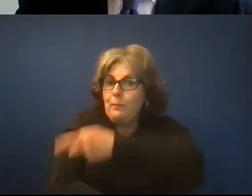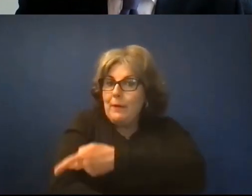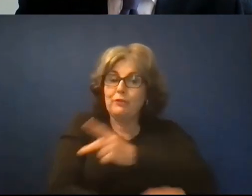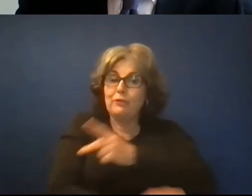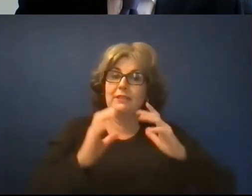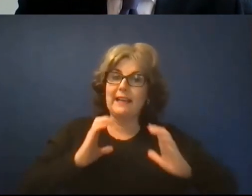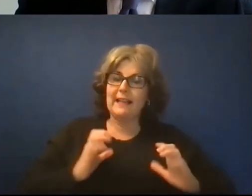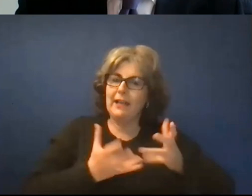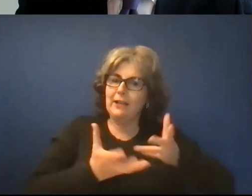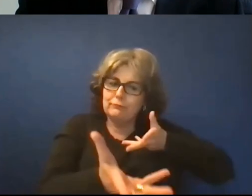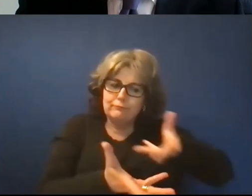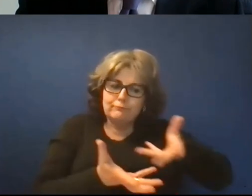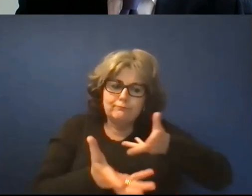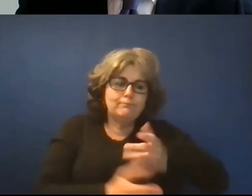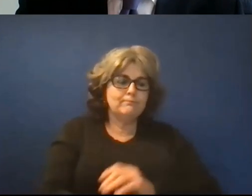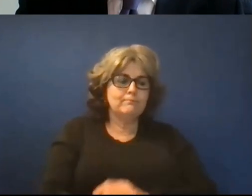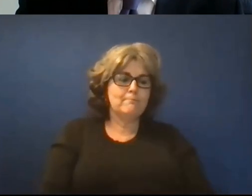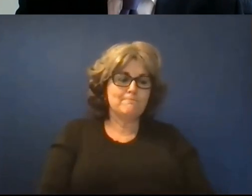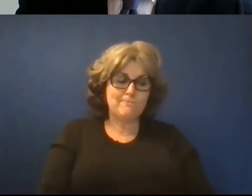clients.